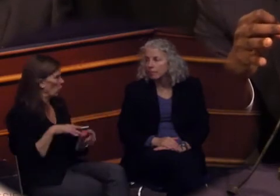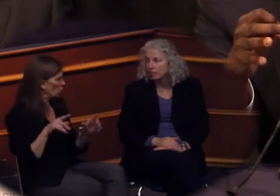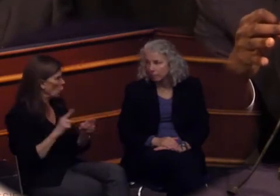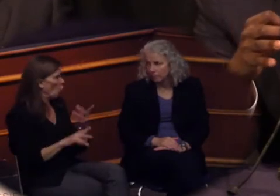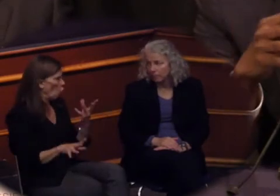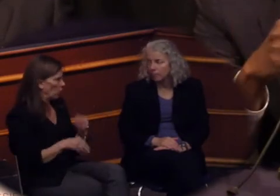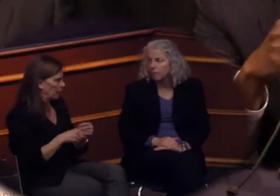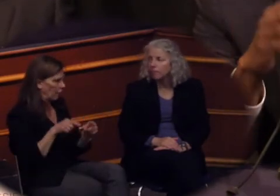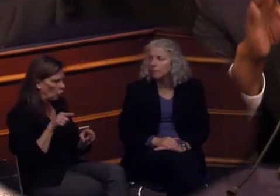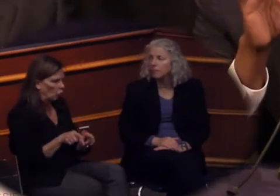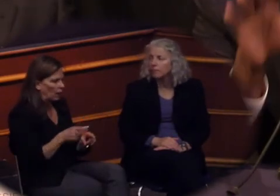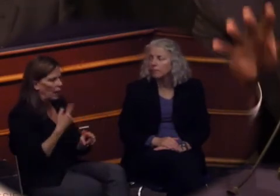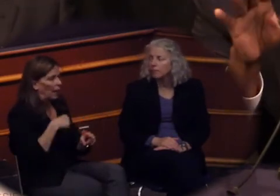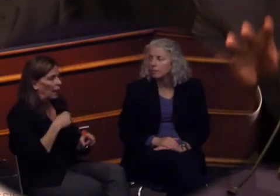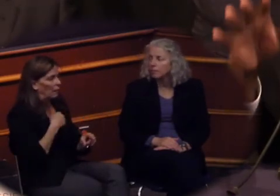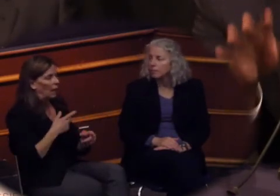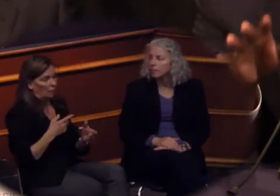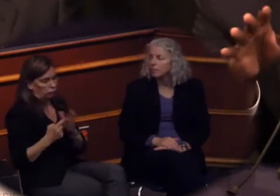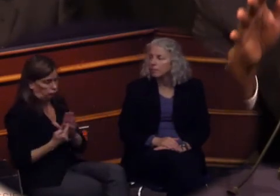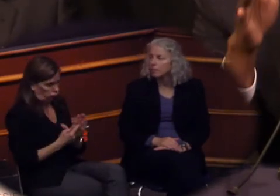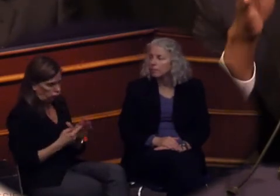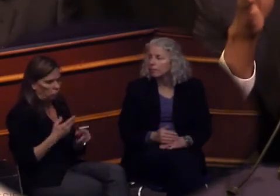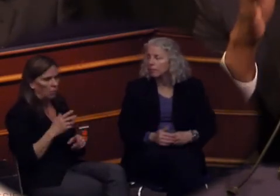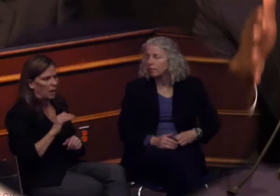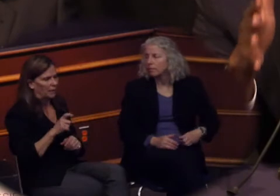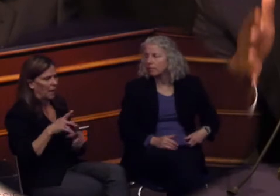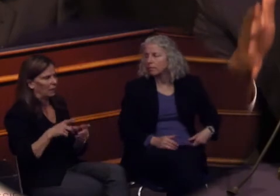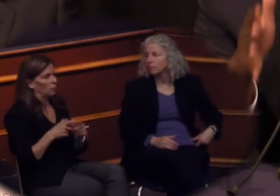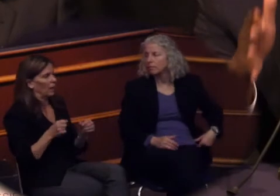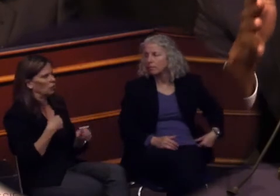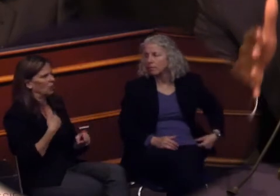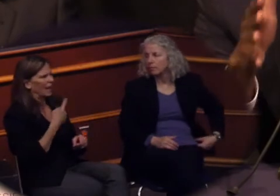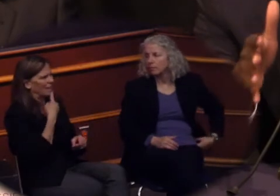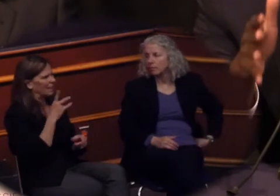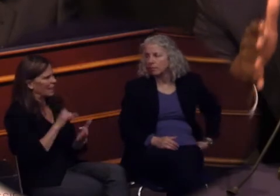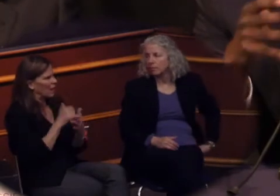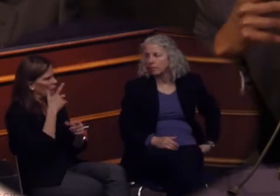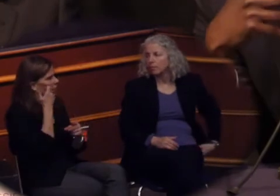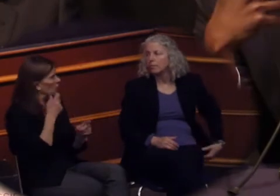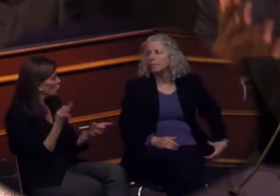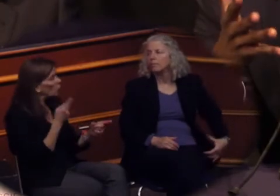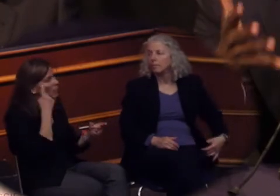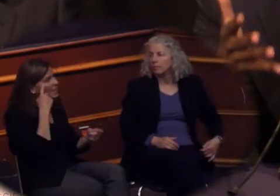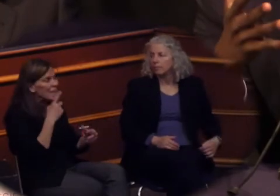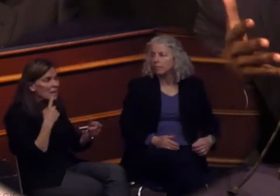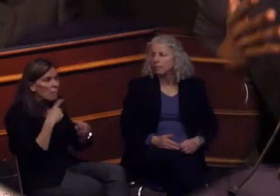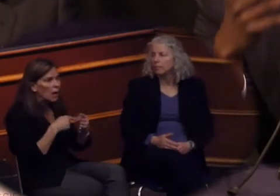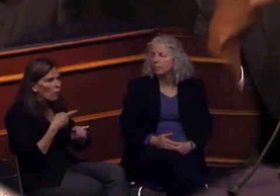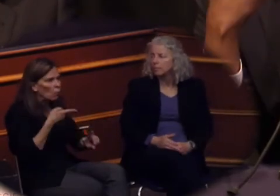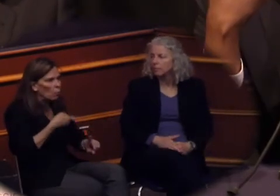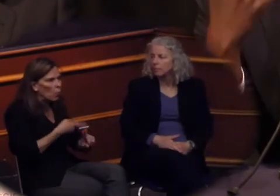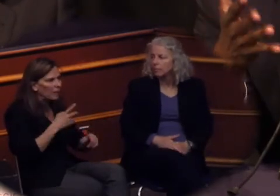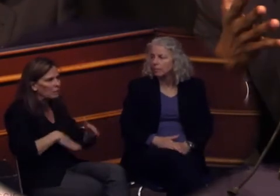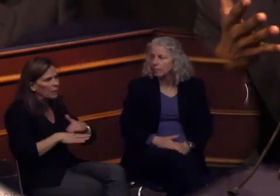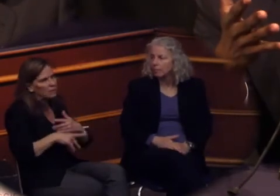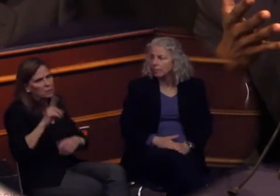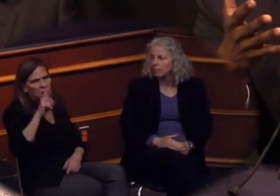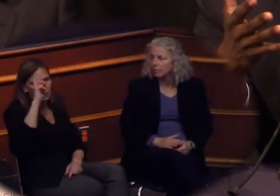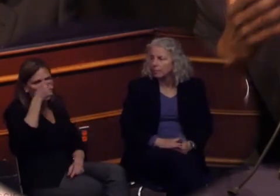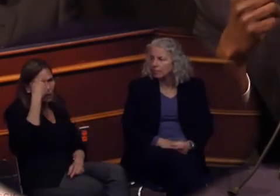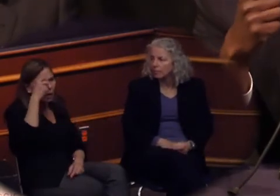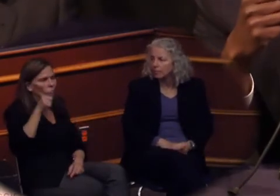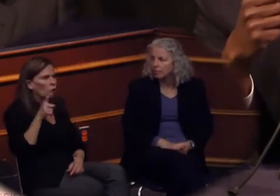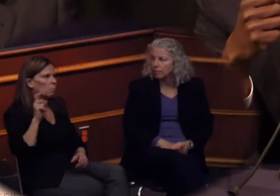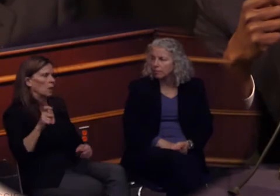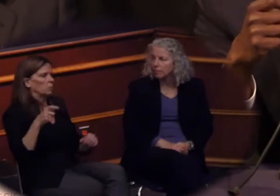in Newton before that had been done. I bring that up because when I think about what the state is facing, we need to have a governor that's willing to look people in the